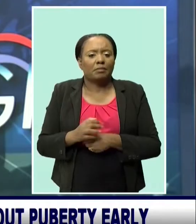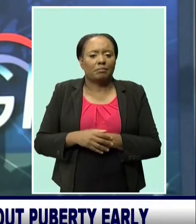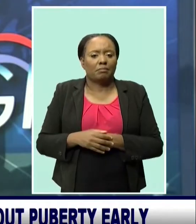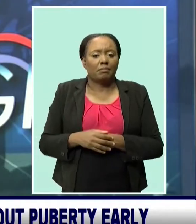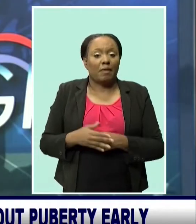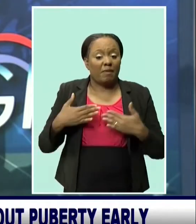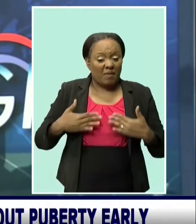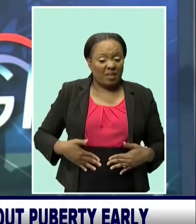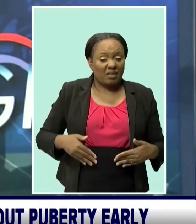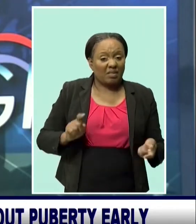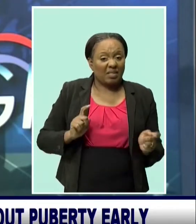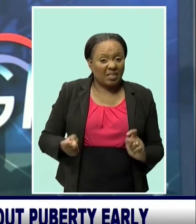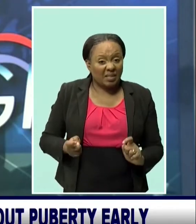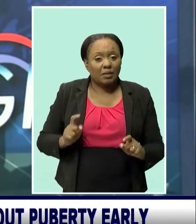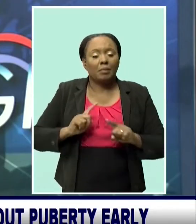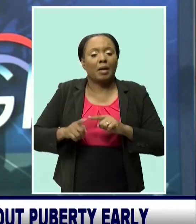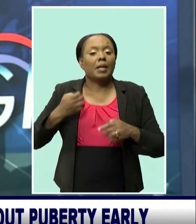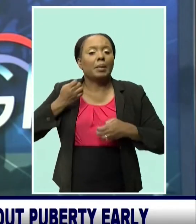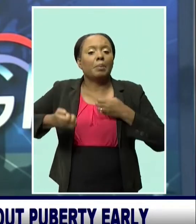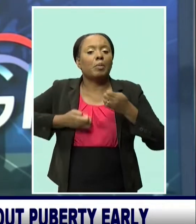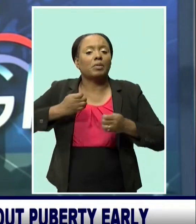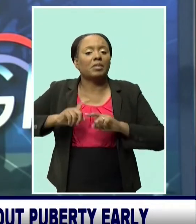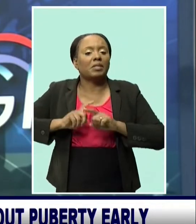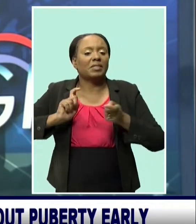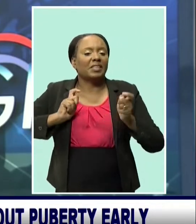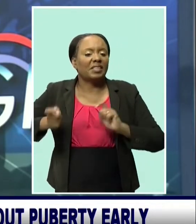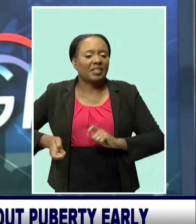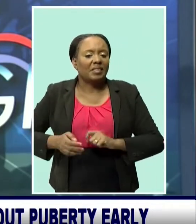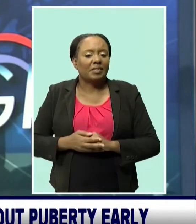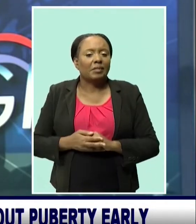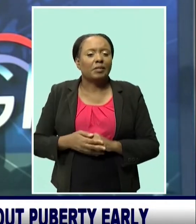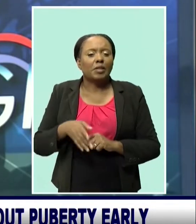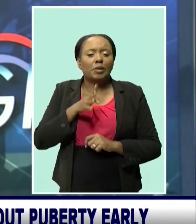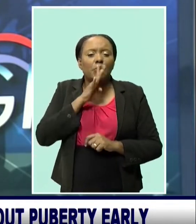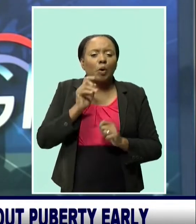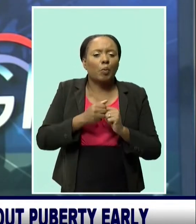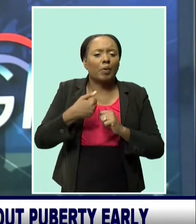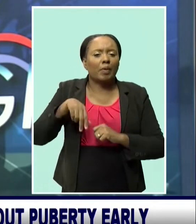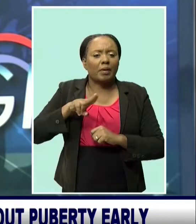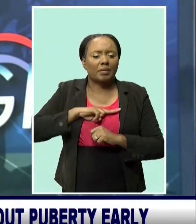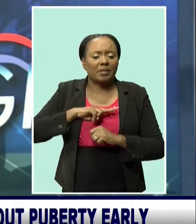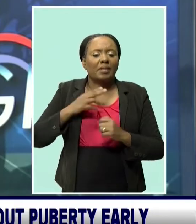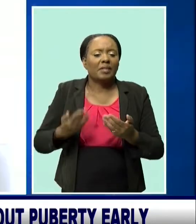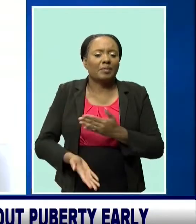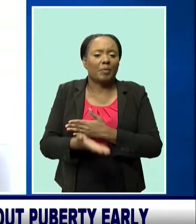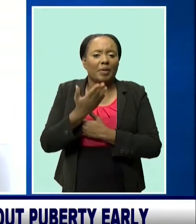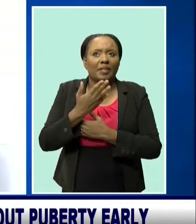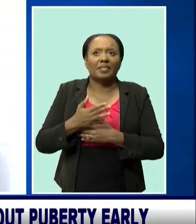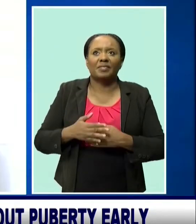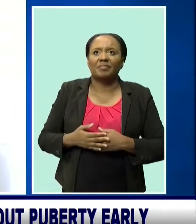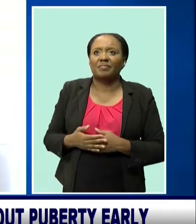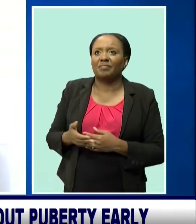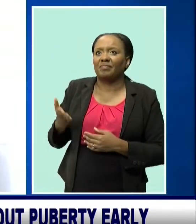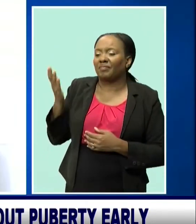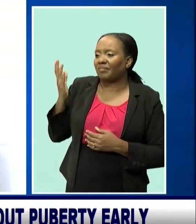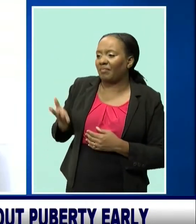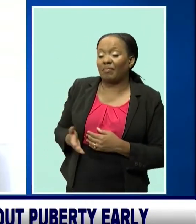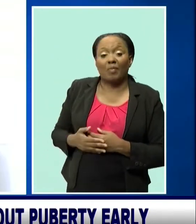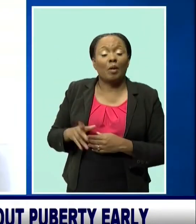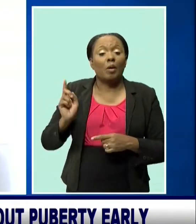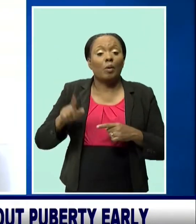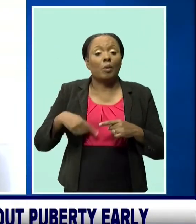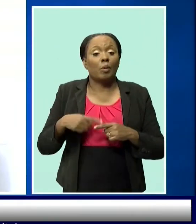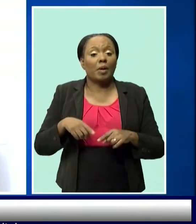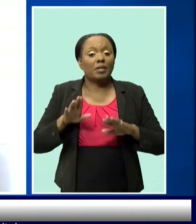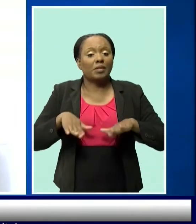in on the topic during the Doctor on Call segment of CBC TV8's Morning Barbados. You shouldn't abandon them at the time of